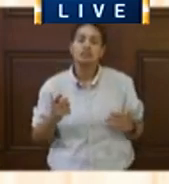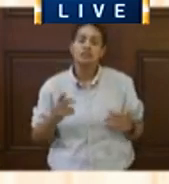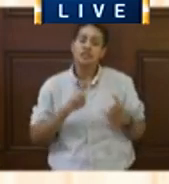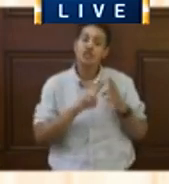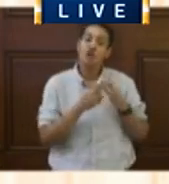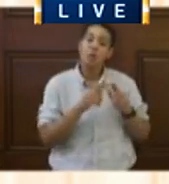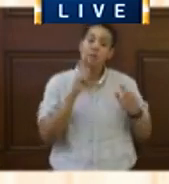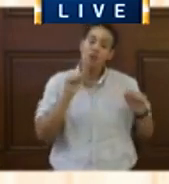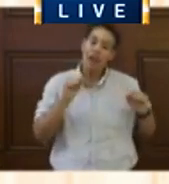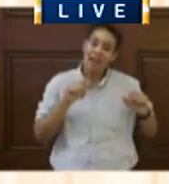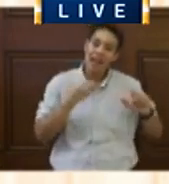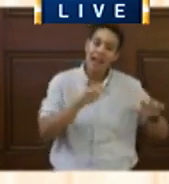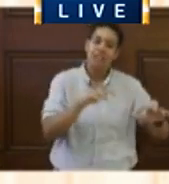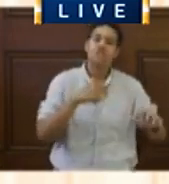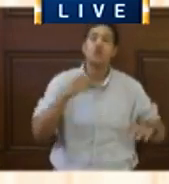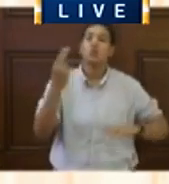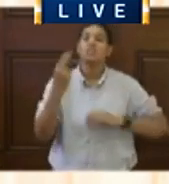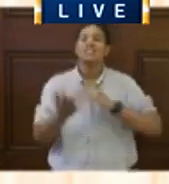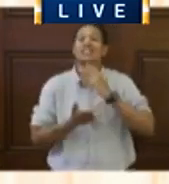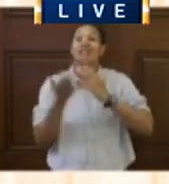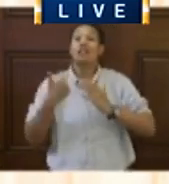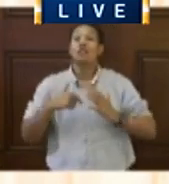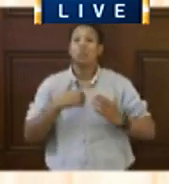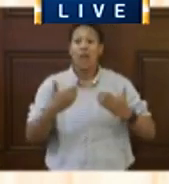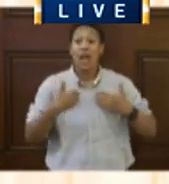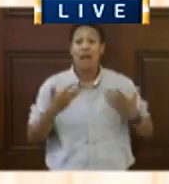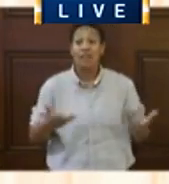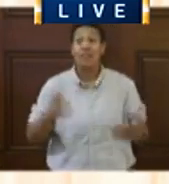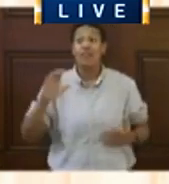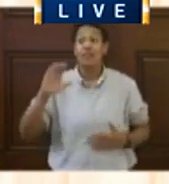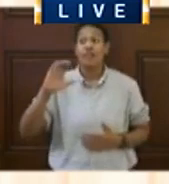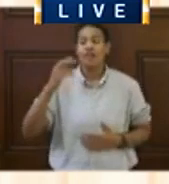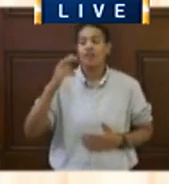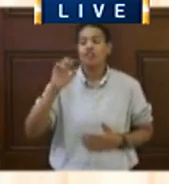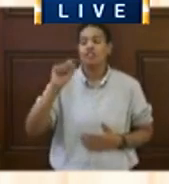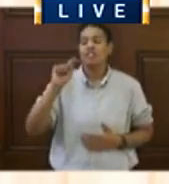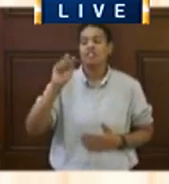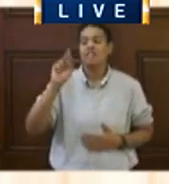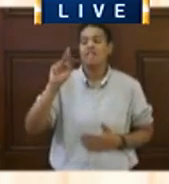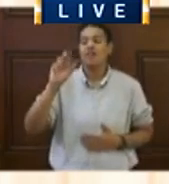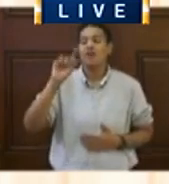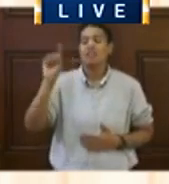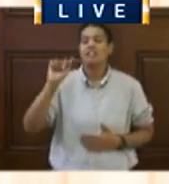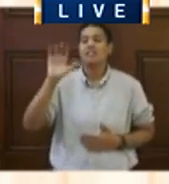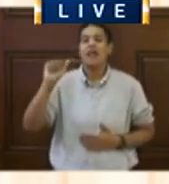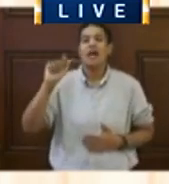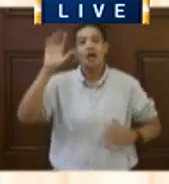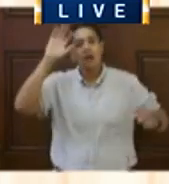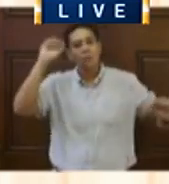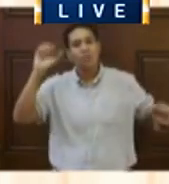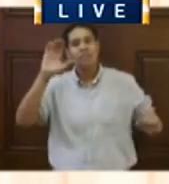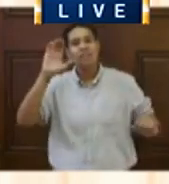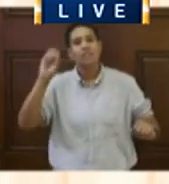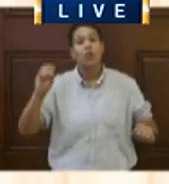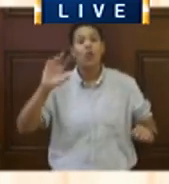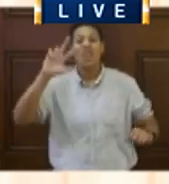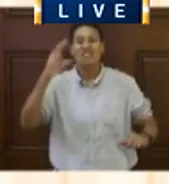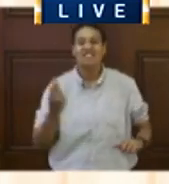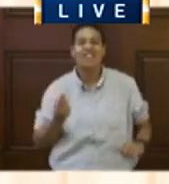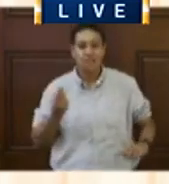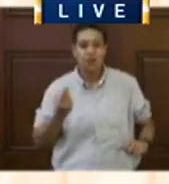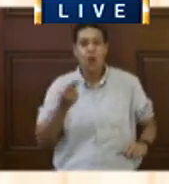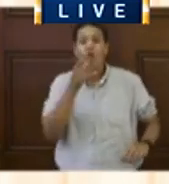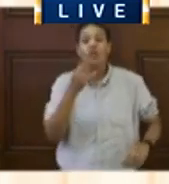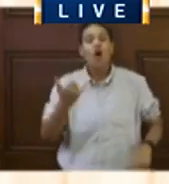So we're using the technology. We have Mr. Christopher Zaka, the president and CEO of Sagicor, who is calling